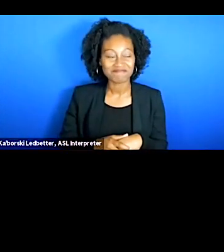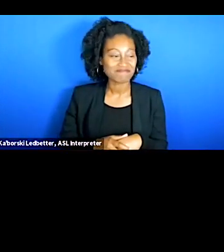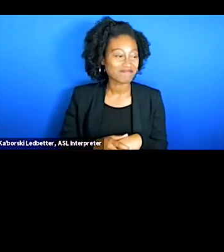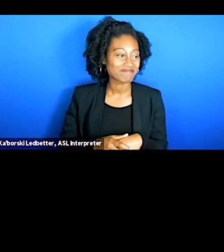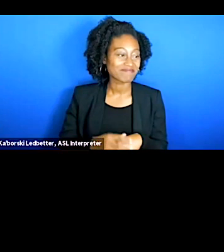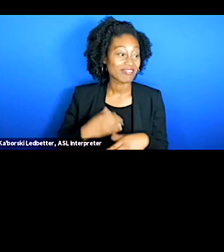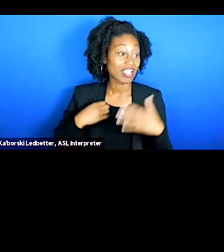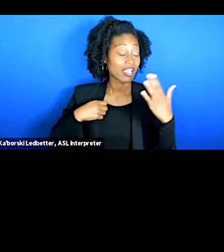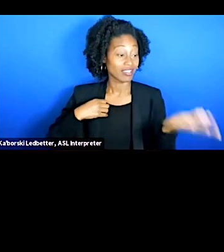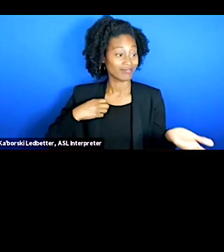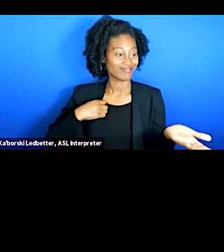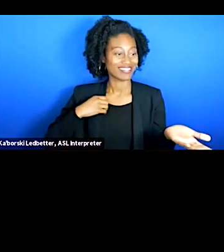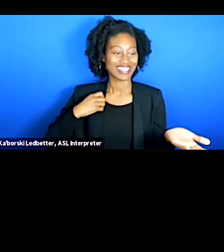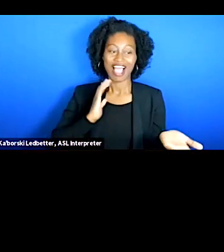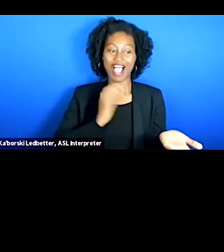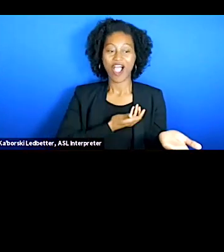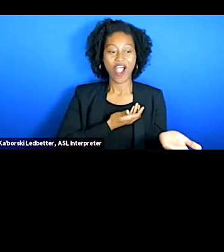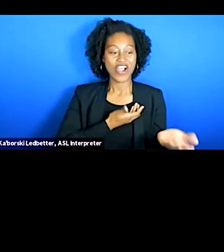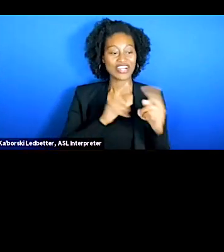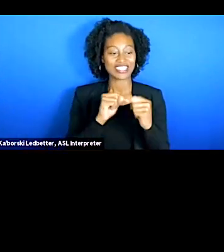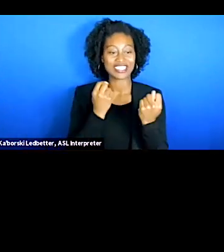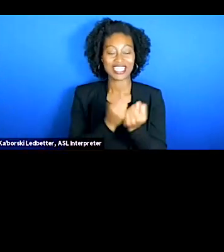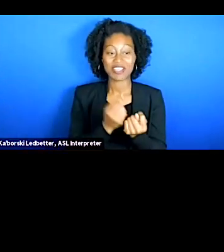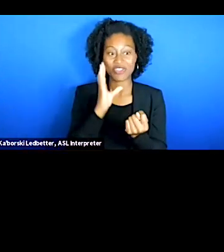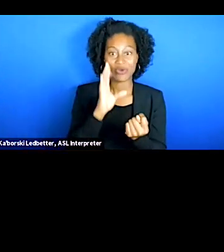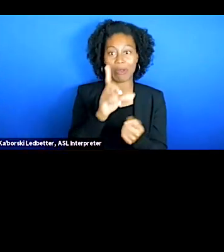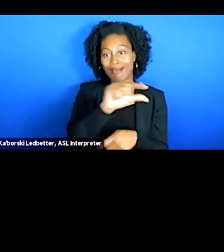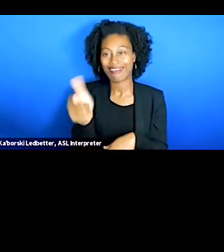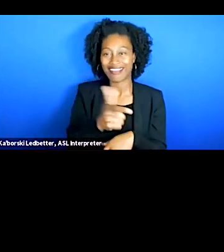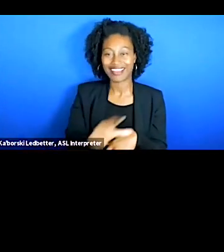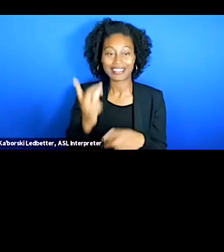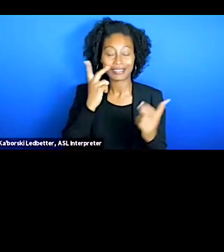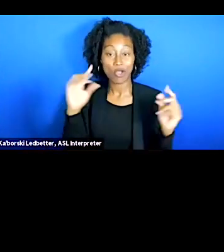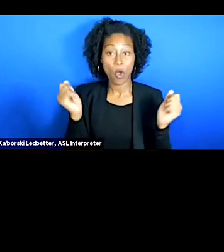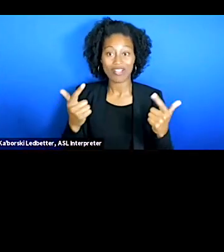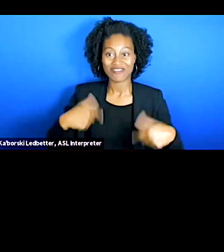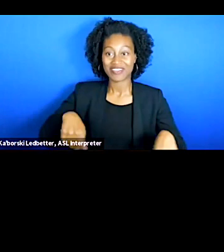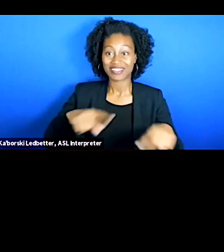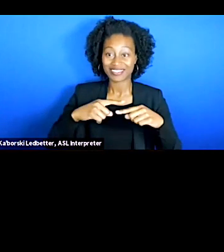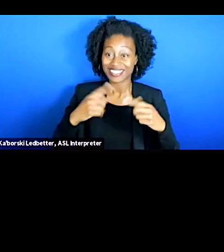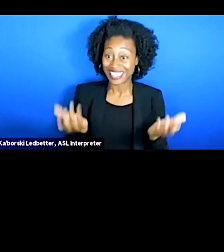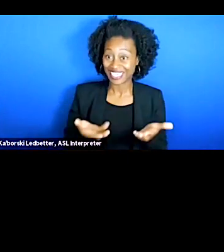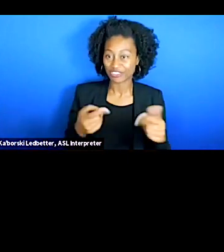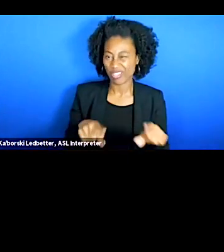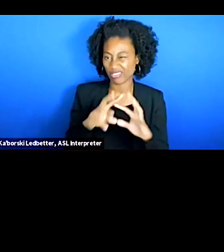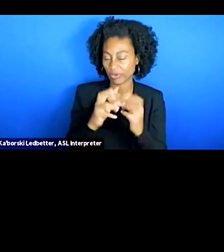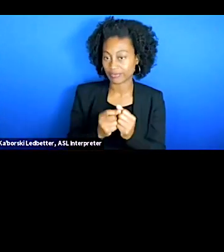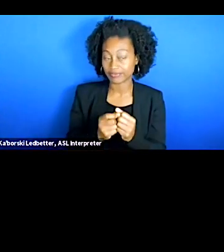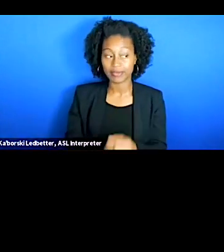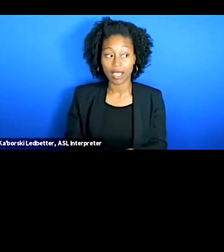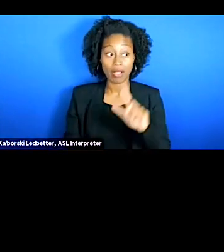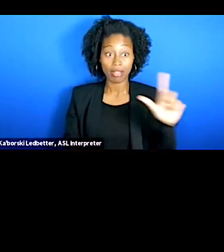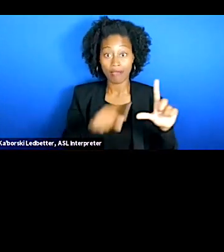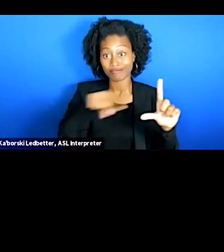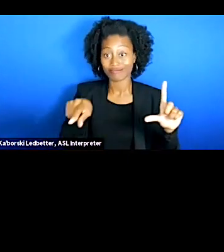Here are photos of our team. You'll meet each of us during the webinar. On the screen, from left to right,